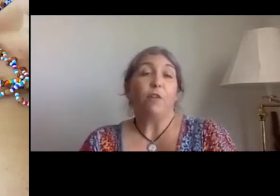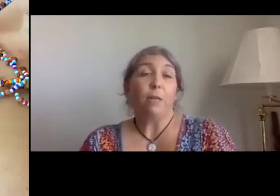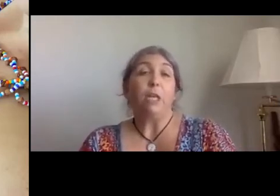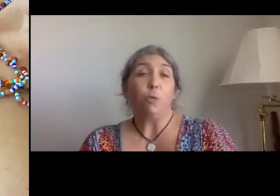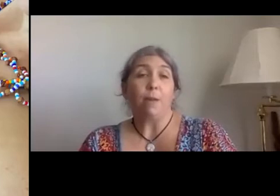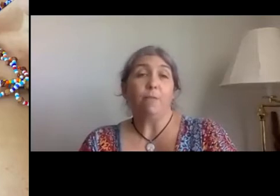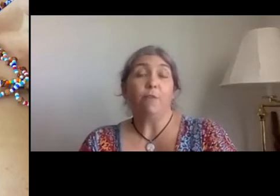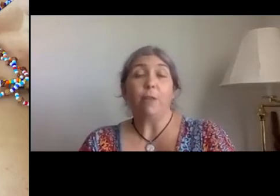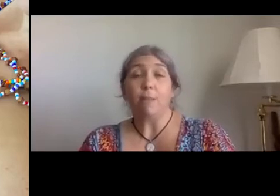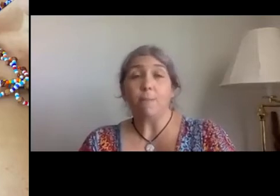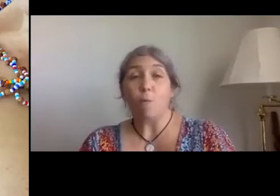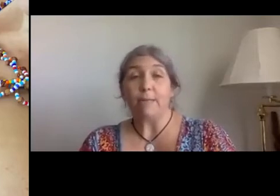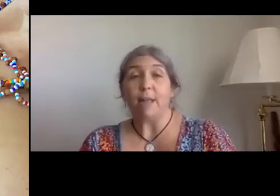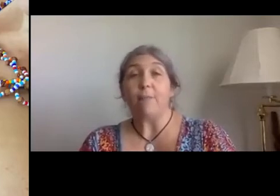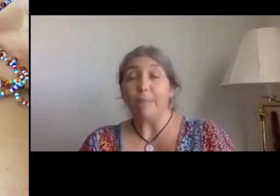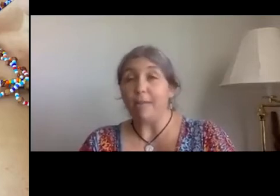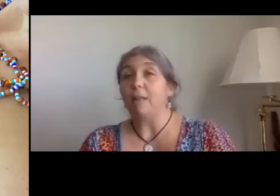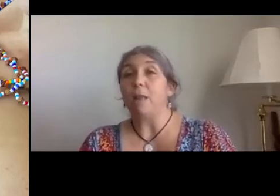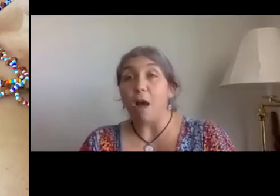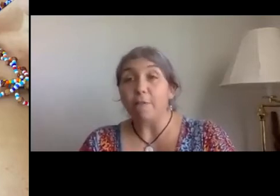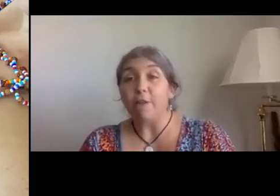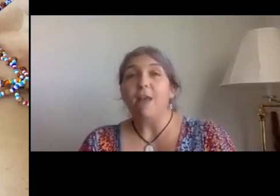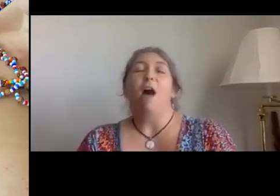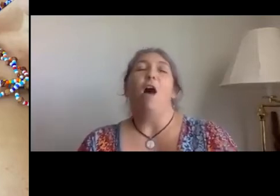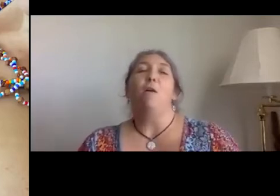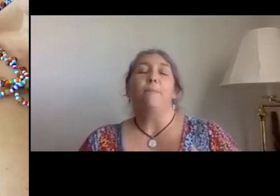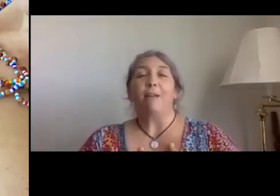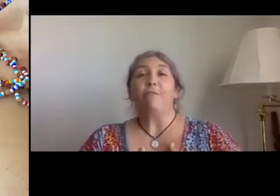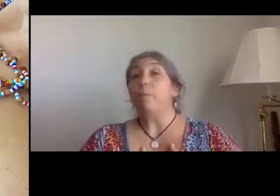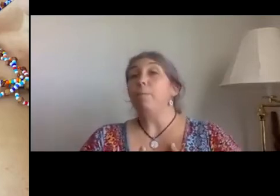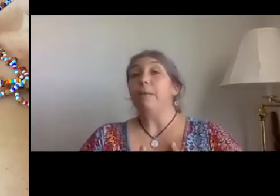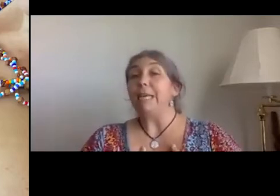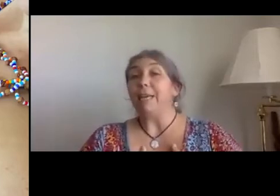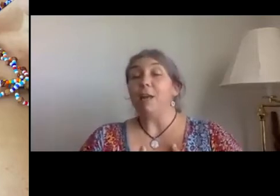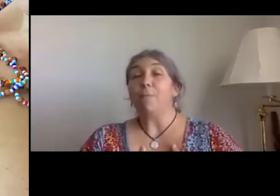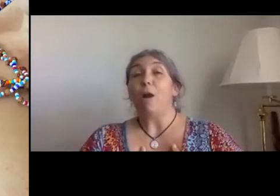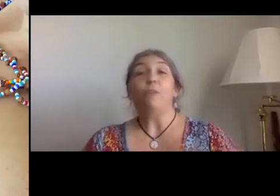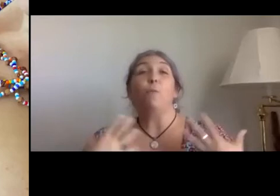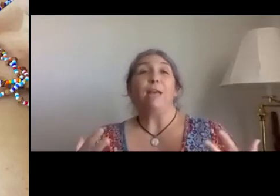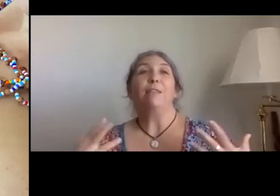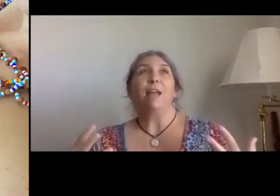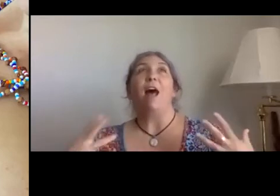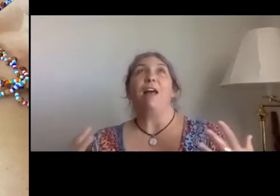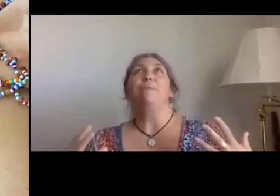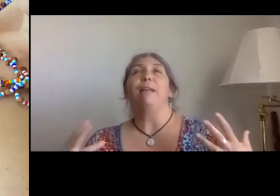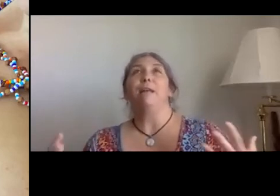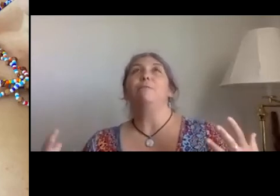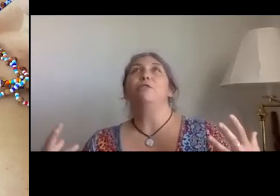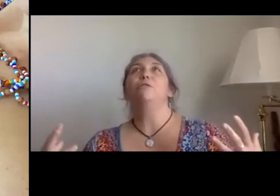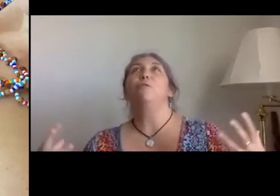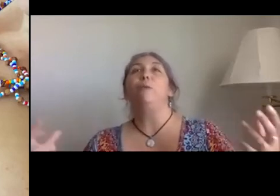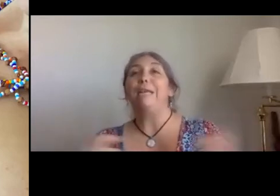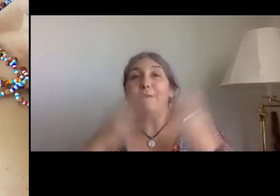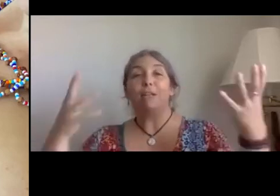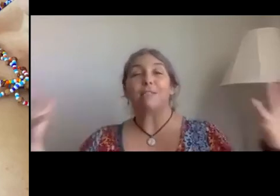being fully human, fully in the moment, and being love. And for me, part of the way that I've been able